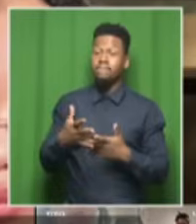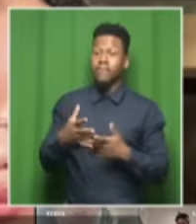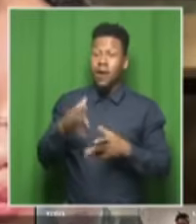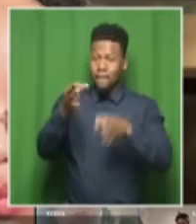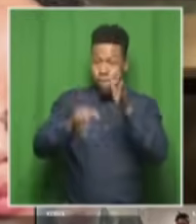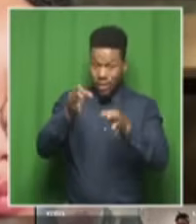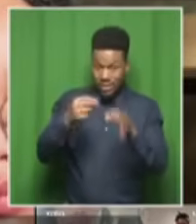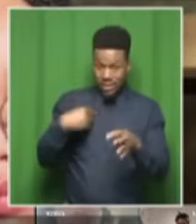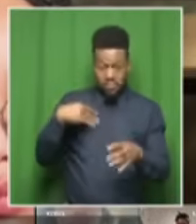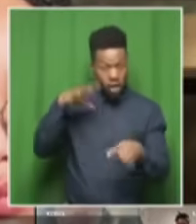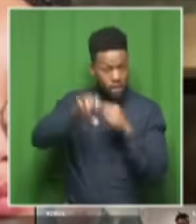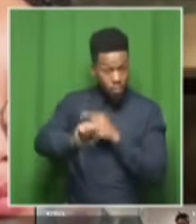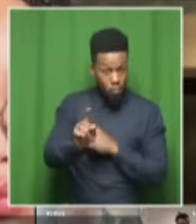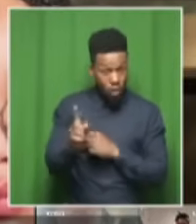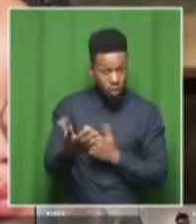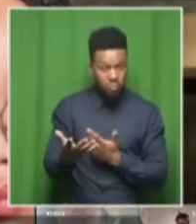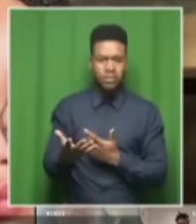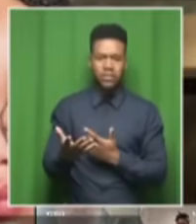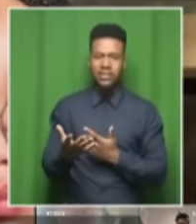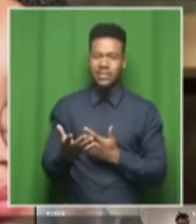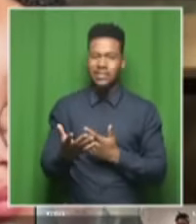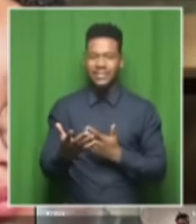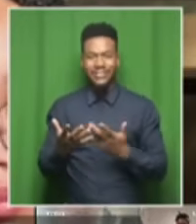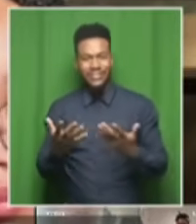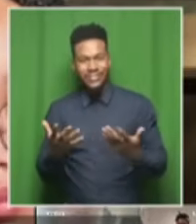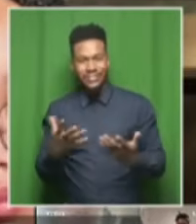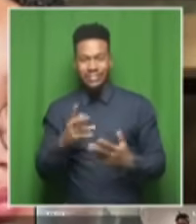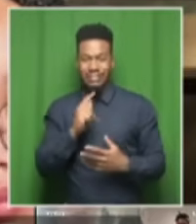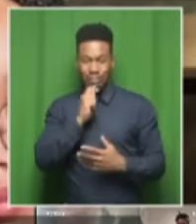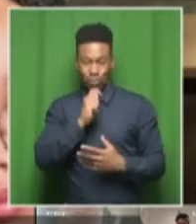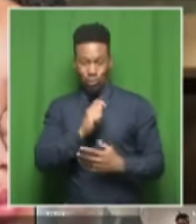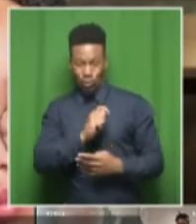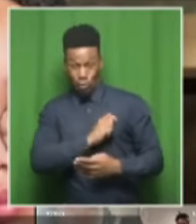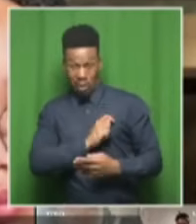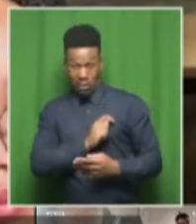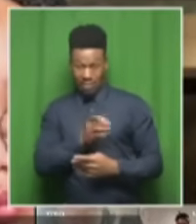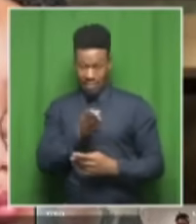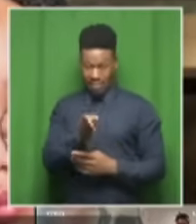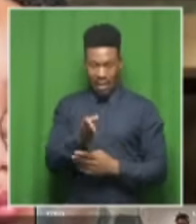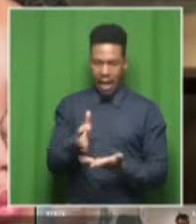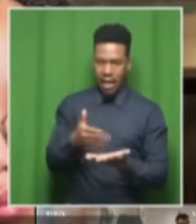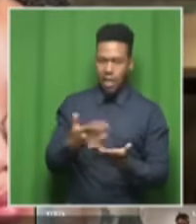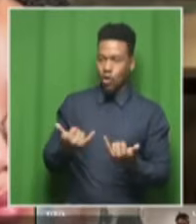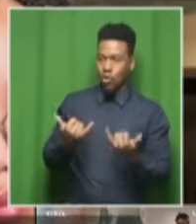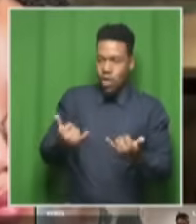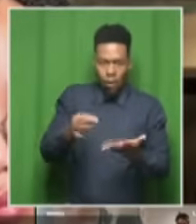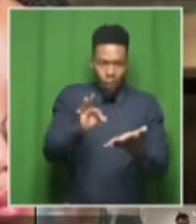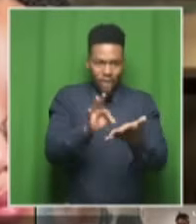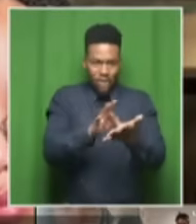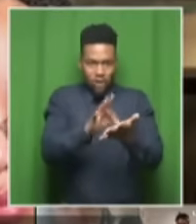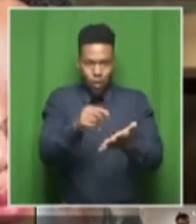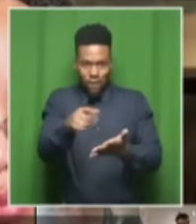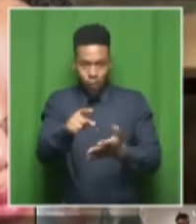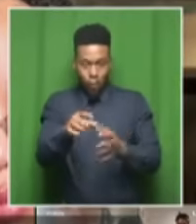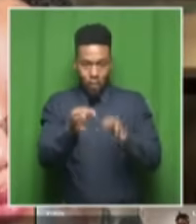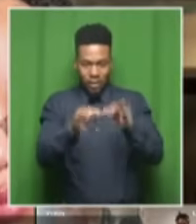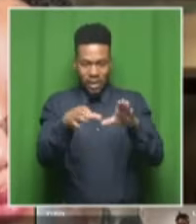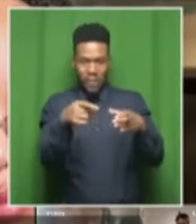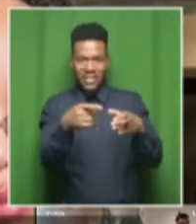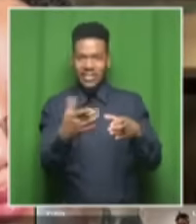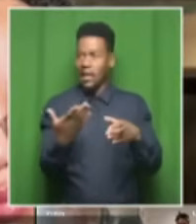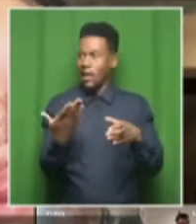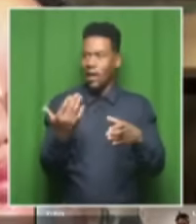time is almost this kind of loyalty politics pattern where, you know, we're voting for the certain party because, you know, they were leading us in